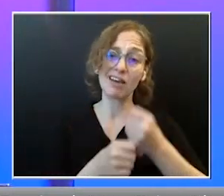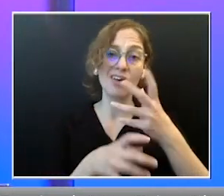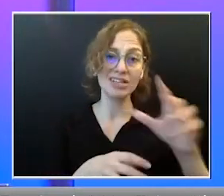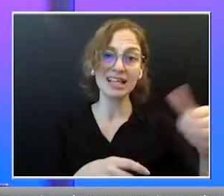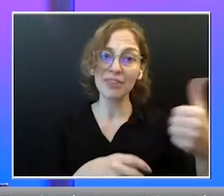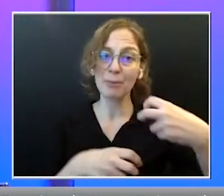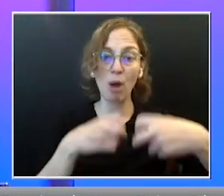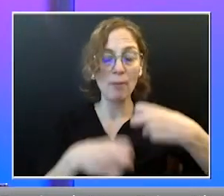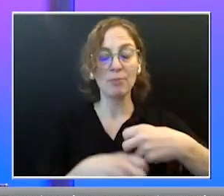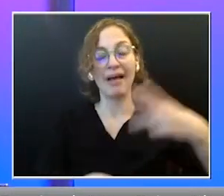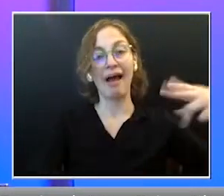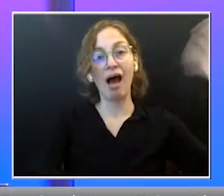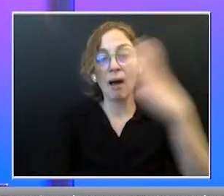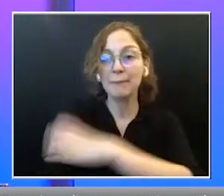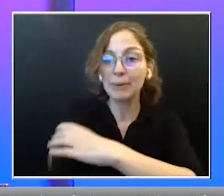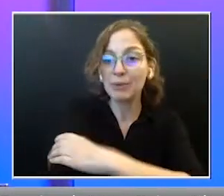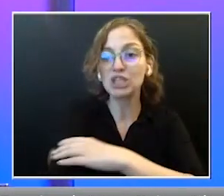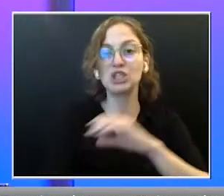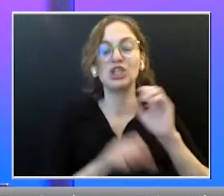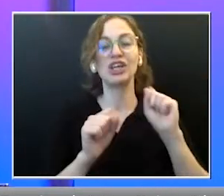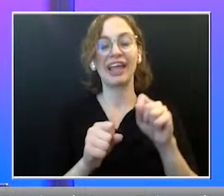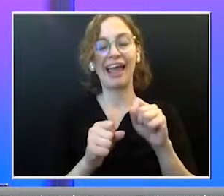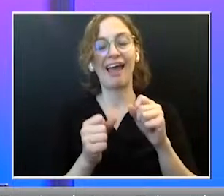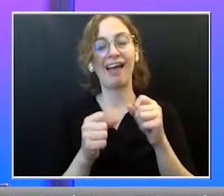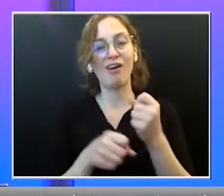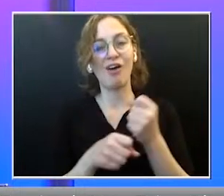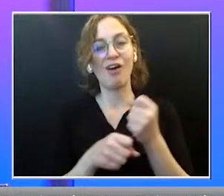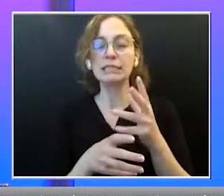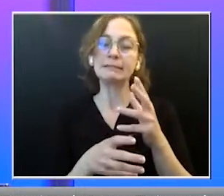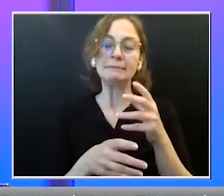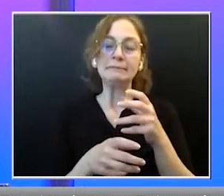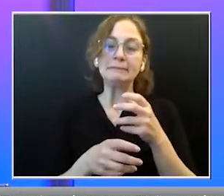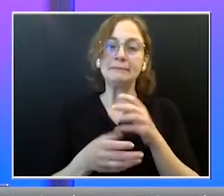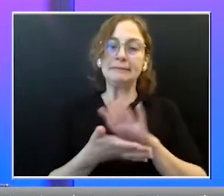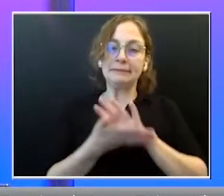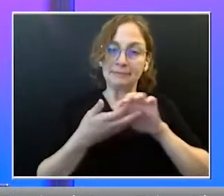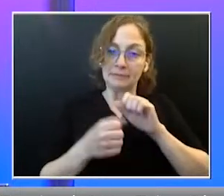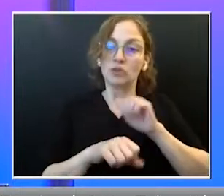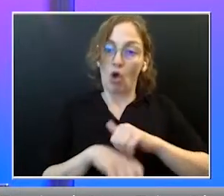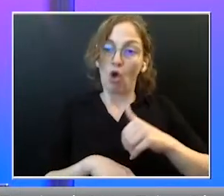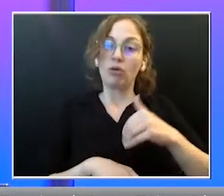impacts on the heart, and so we do refer many patients. He is